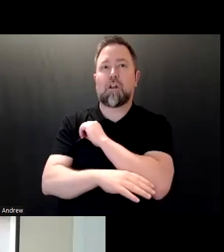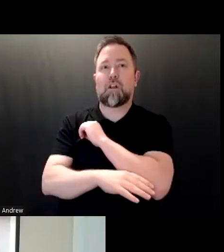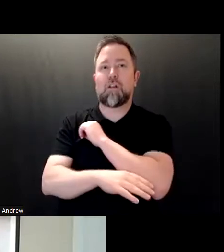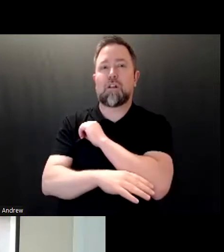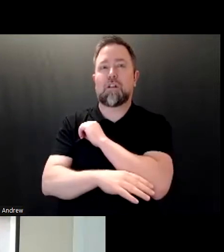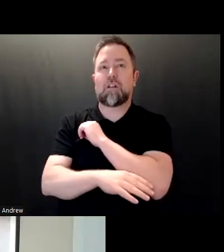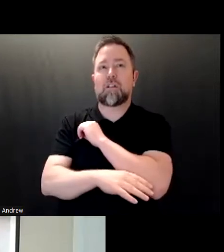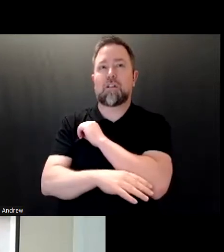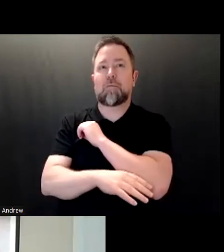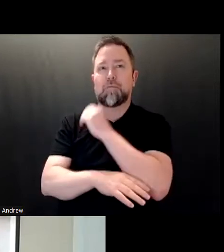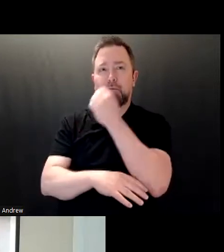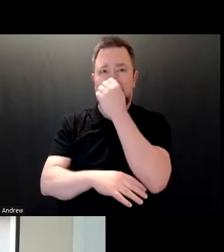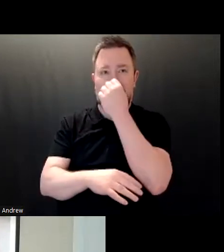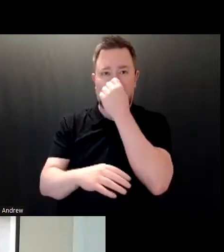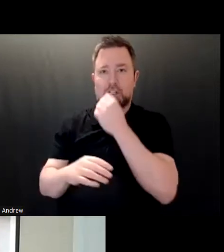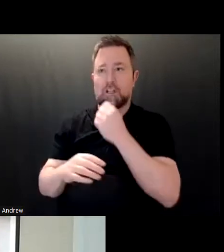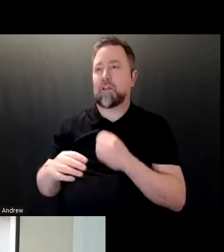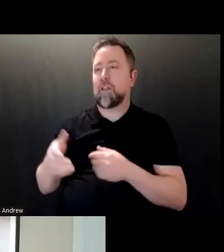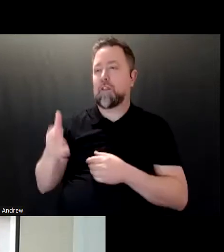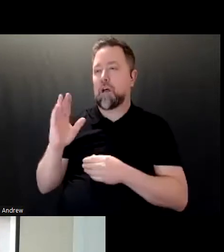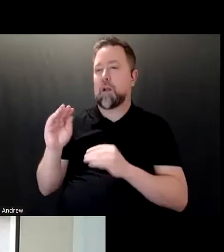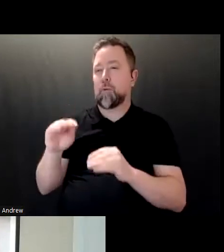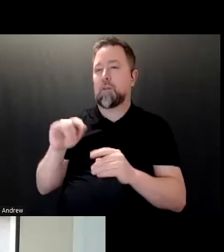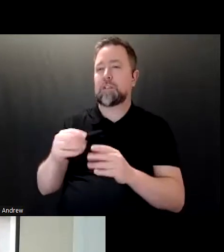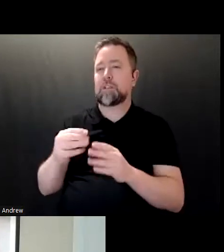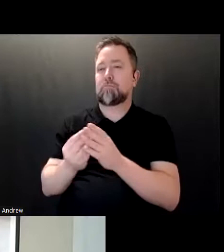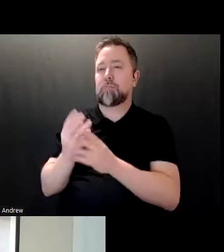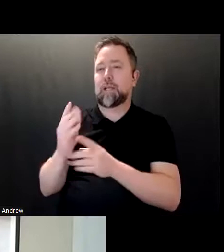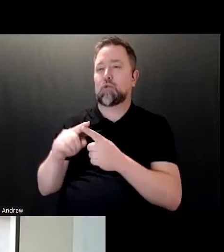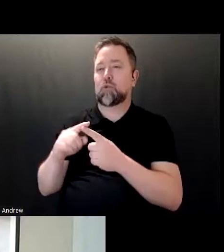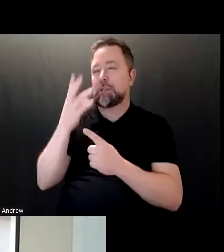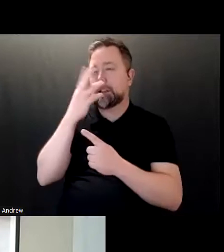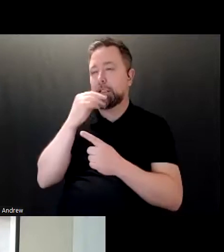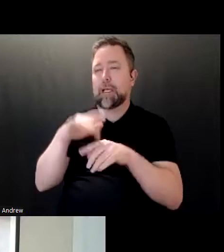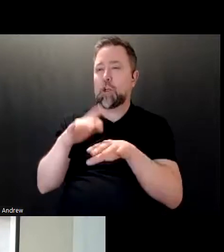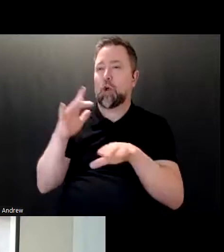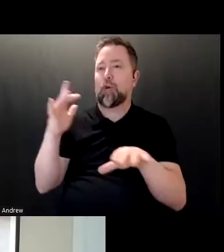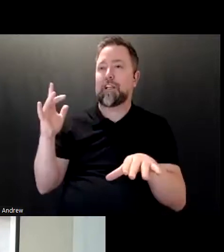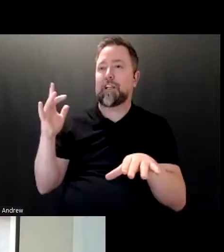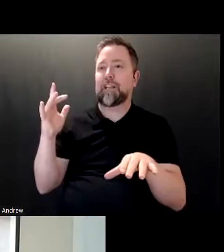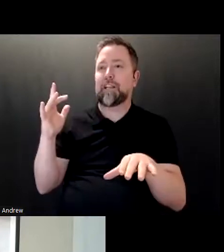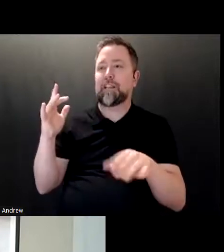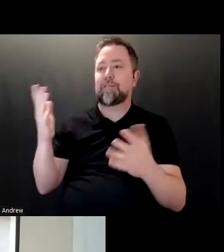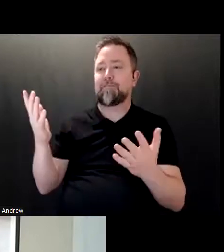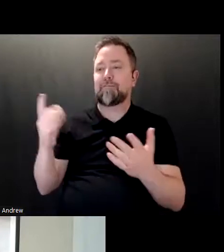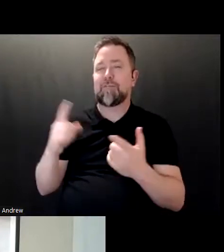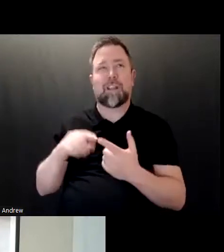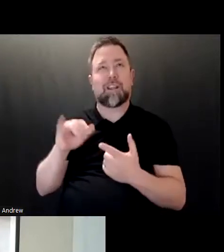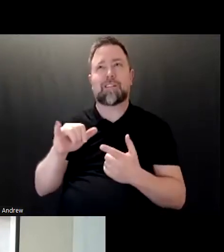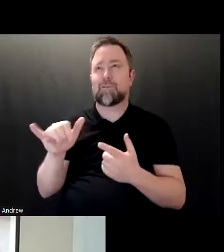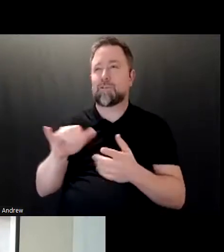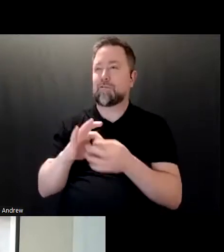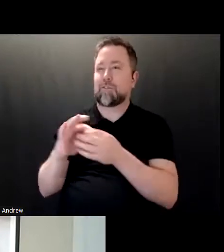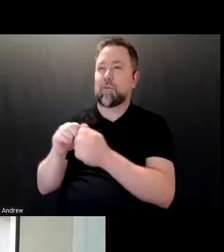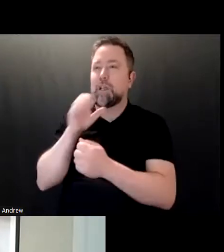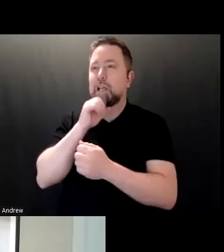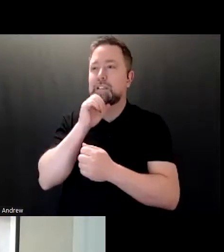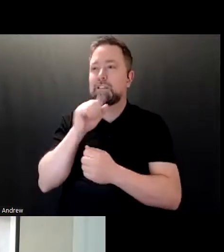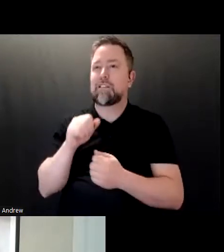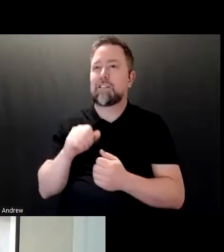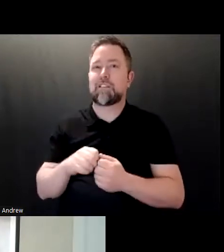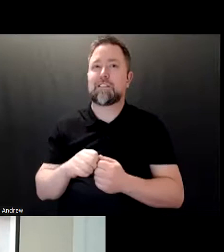perhaps. And it's an immersive and magical experience. It tends to prompt creative reflection on the part of